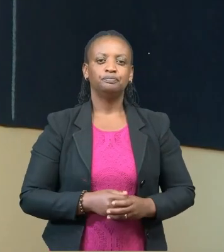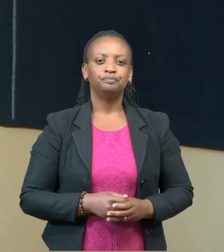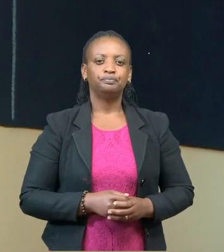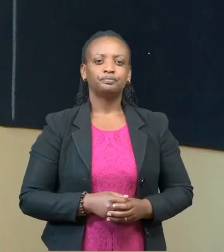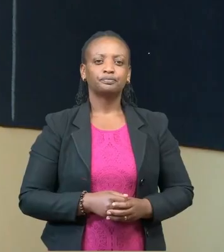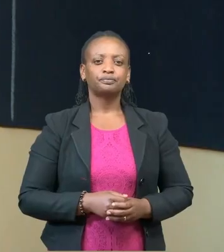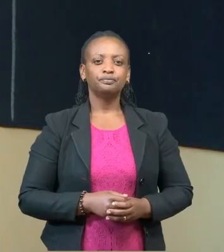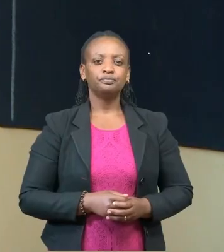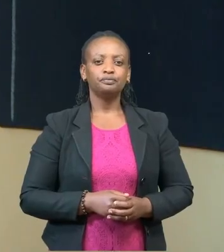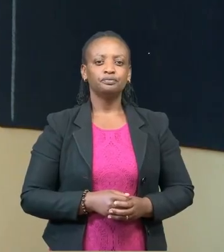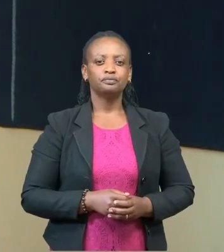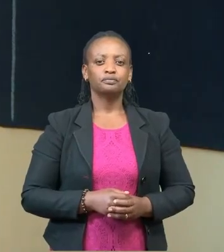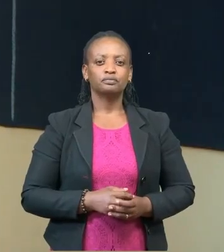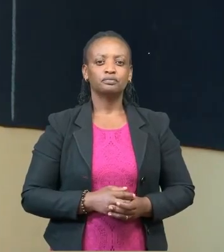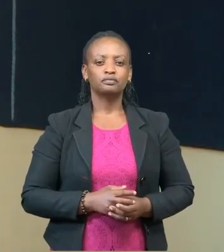Okay.